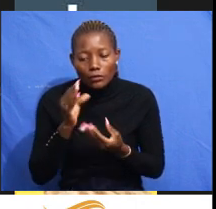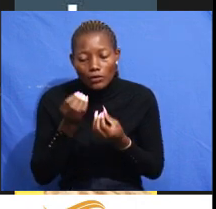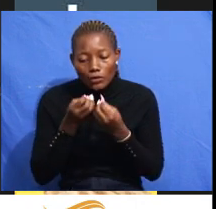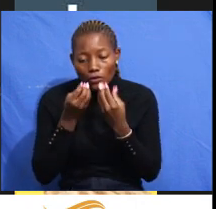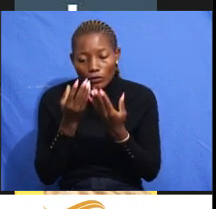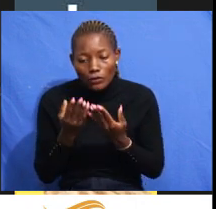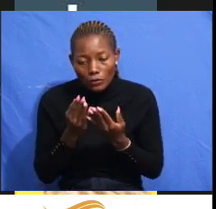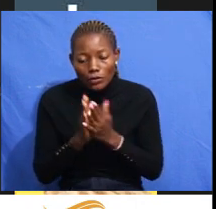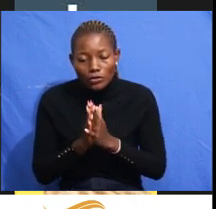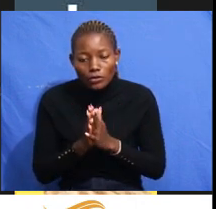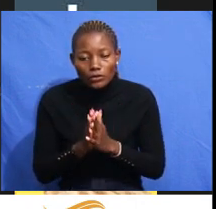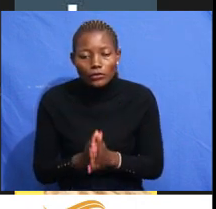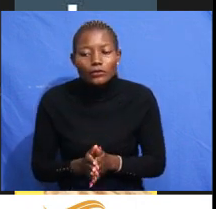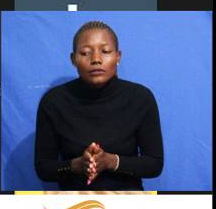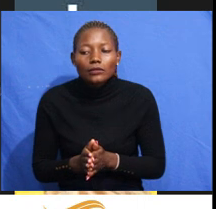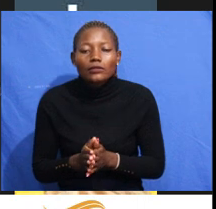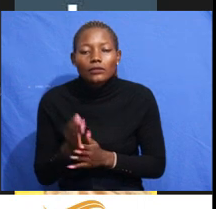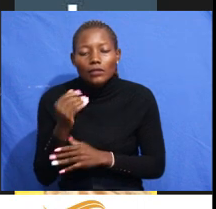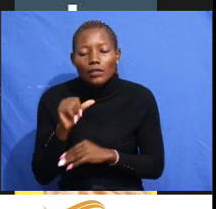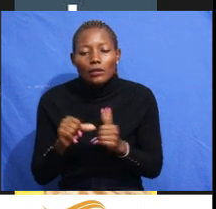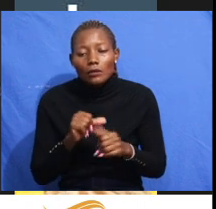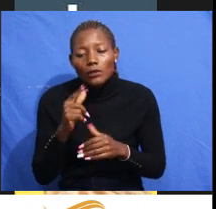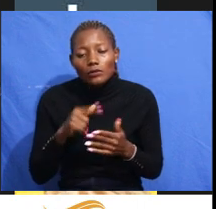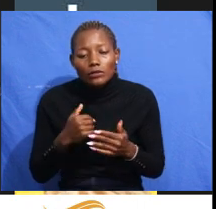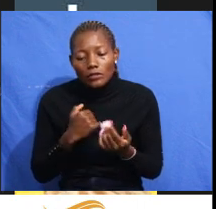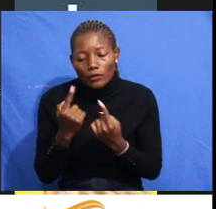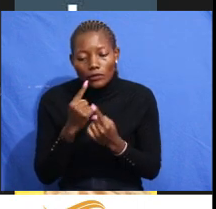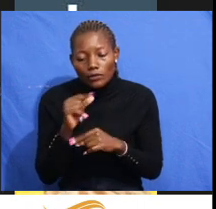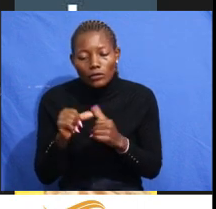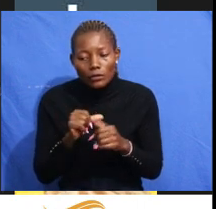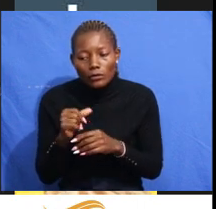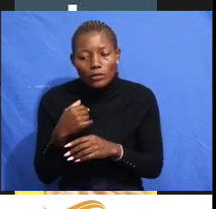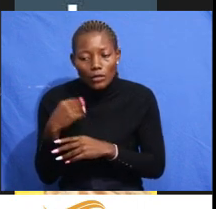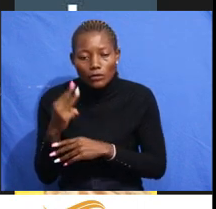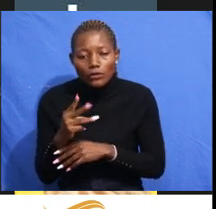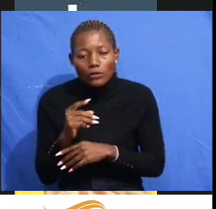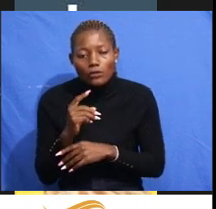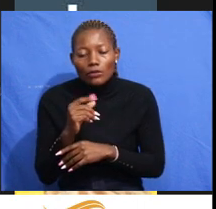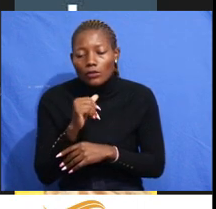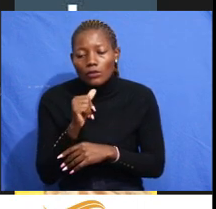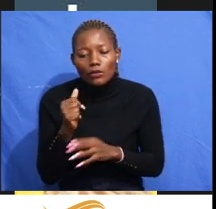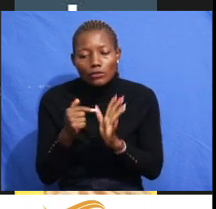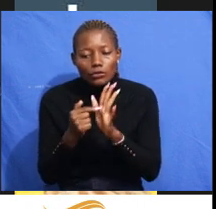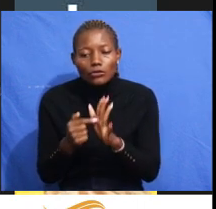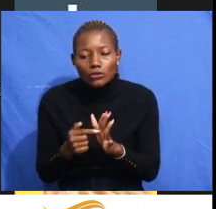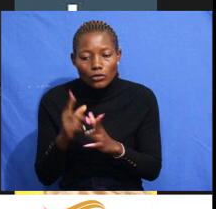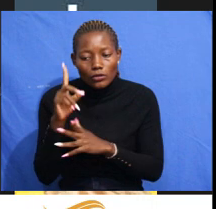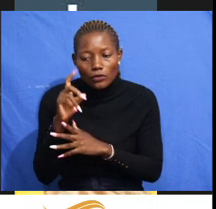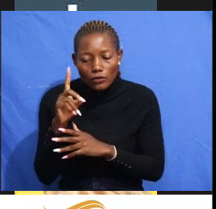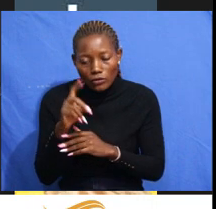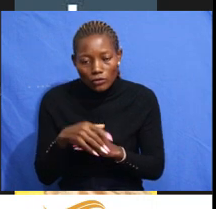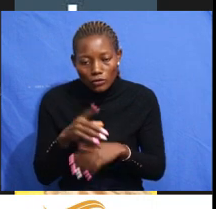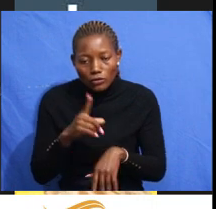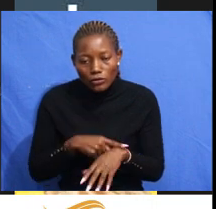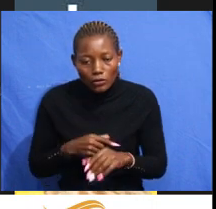more of the illustration of what I've talked about. I was not able to show diagrams during the presentation.